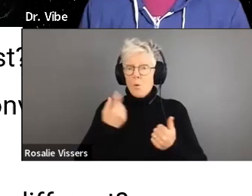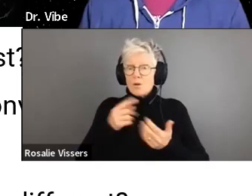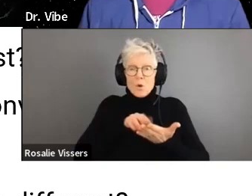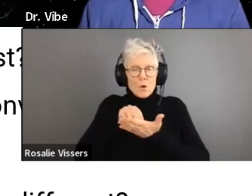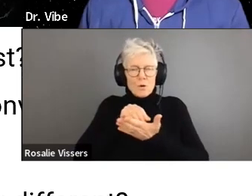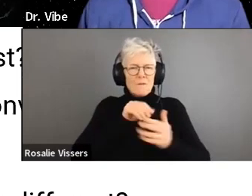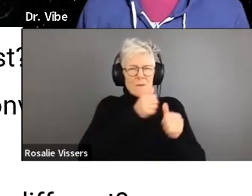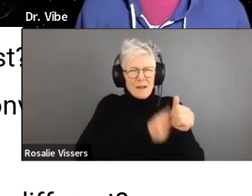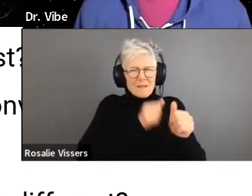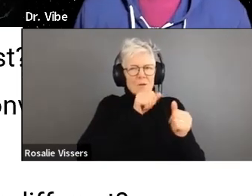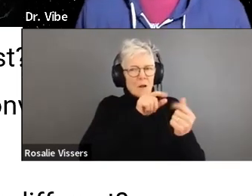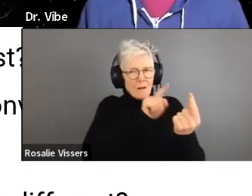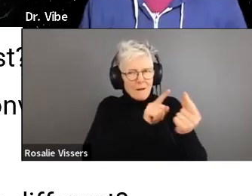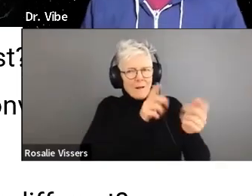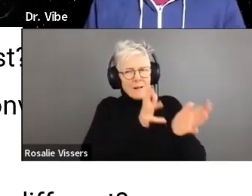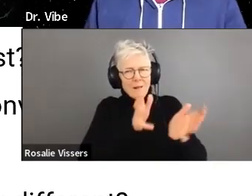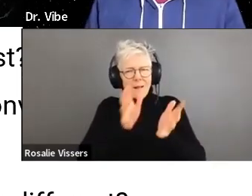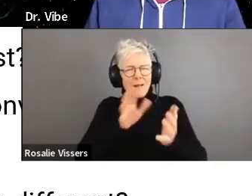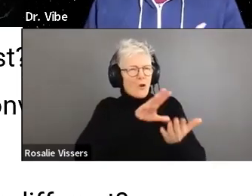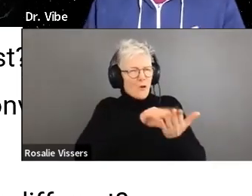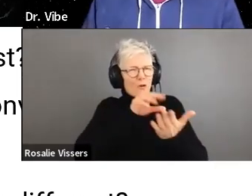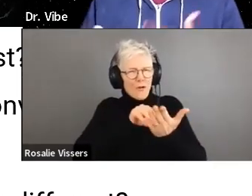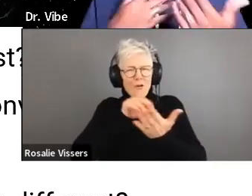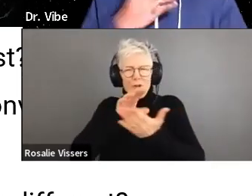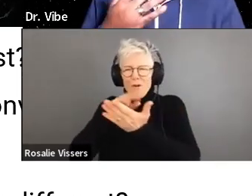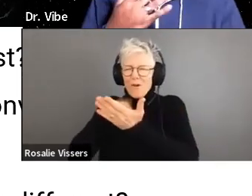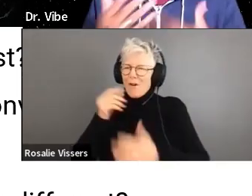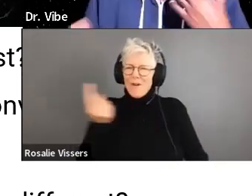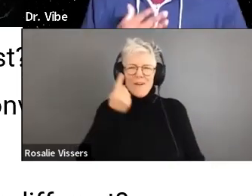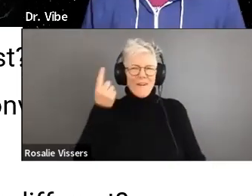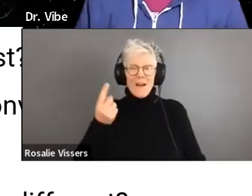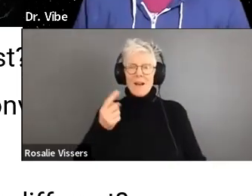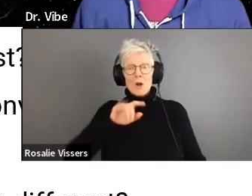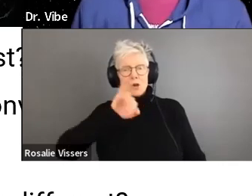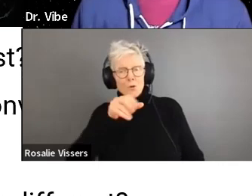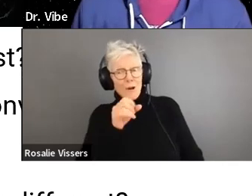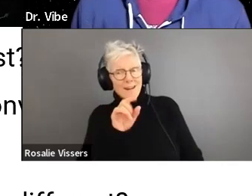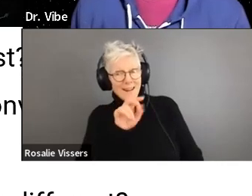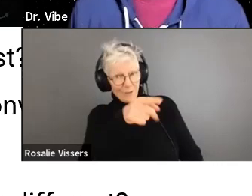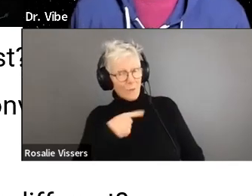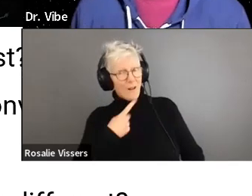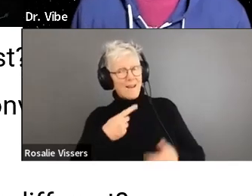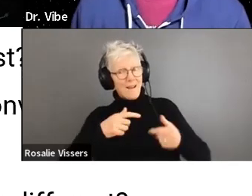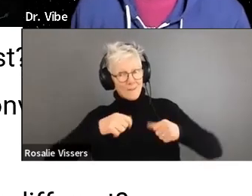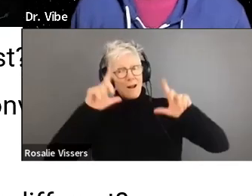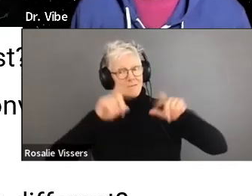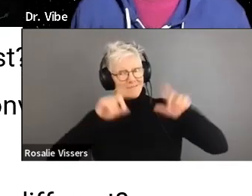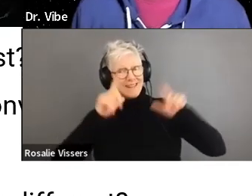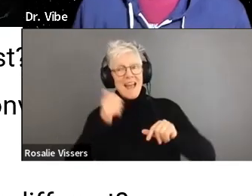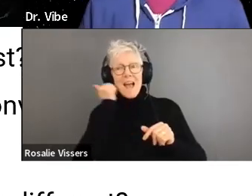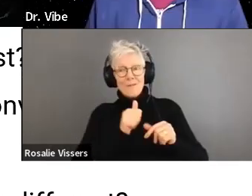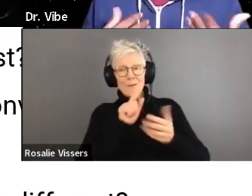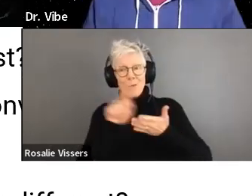much. It's always, even when Jordan, you and I have done a number of podcasts, believe it or not, because every week we've been